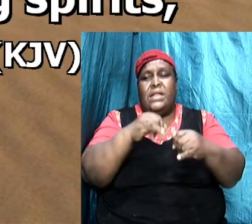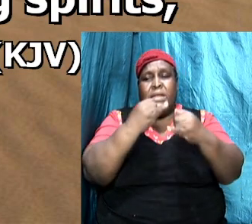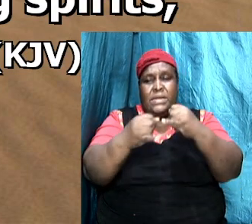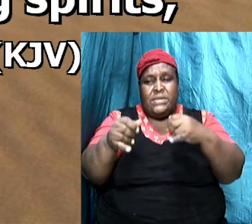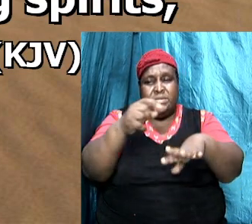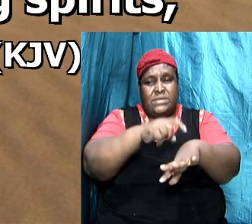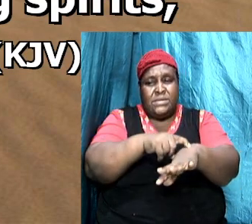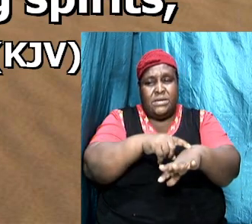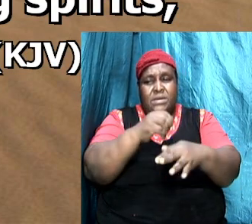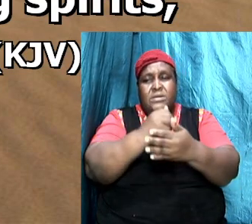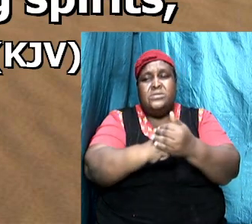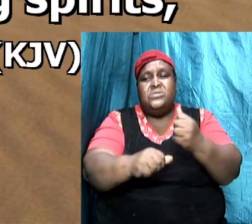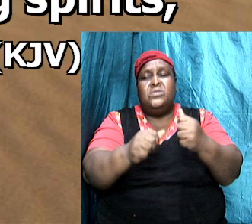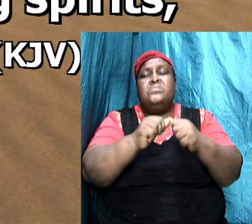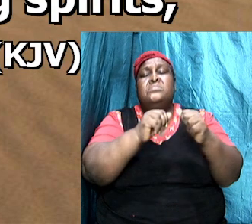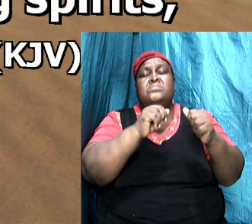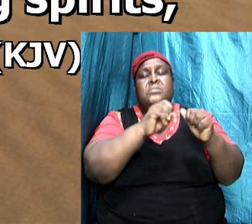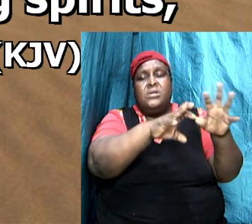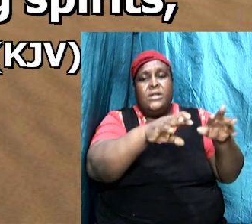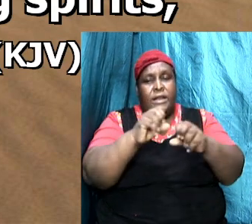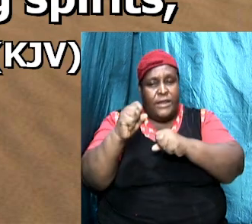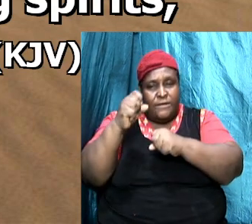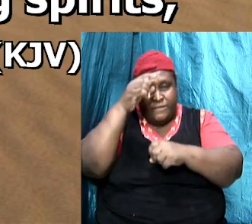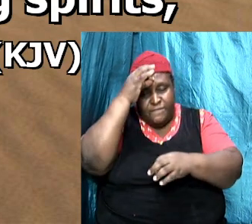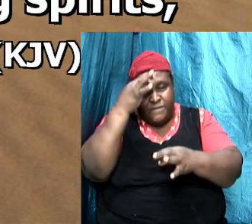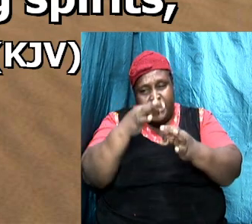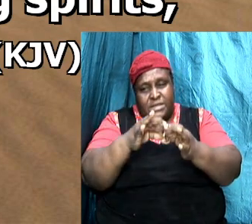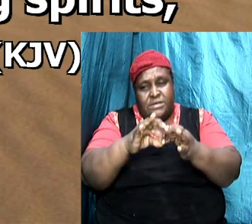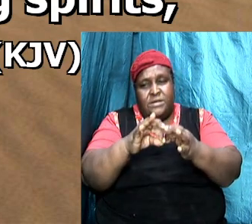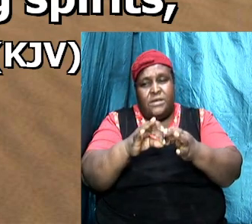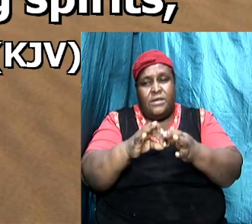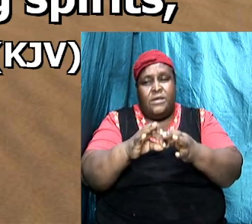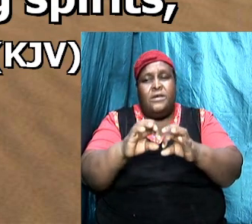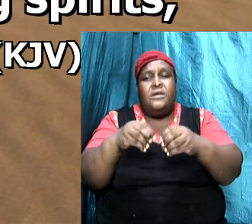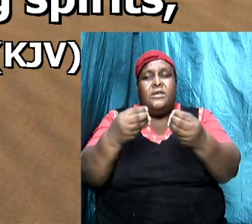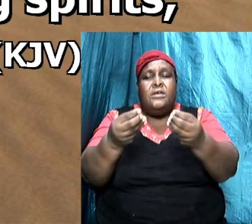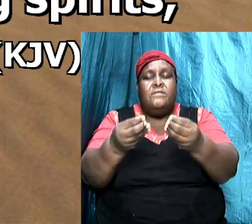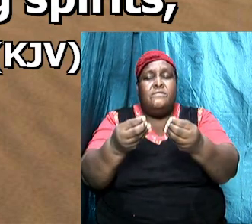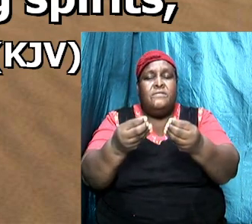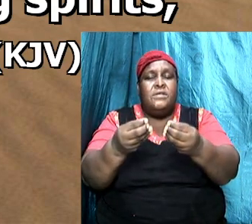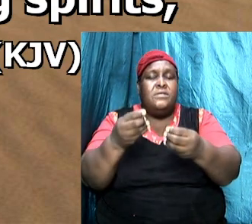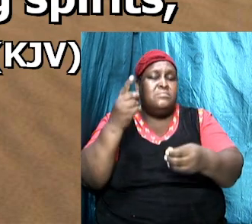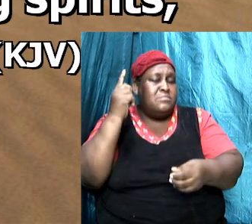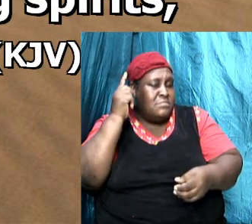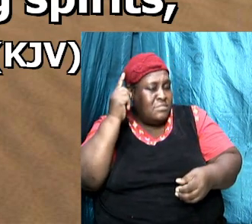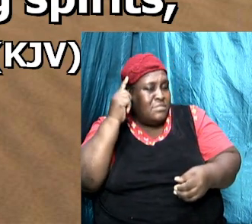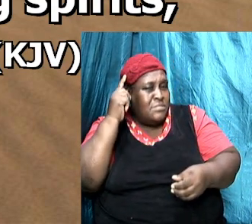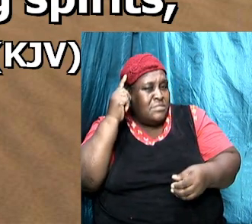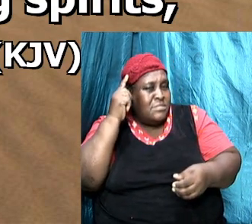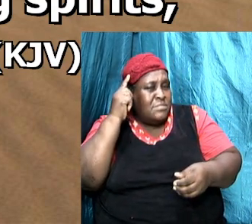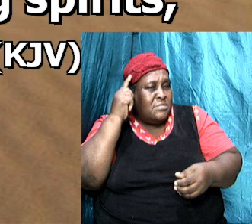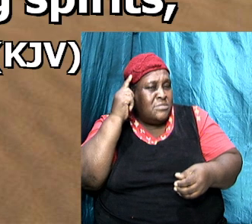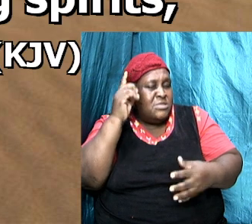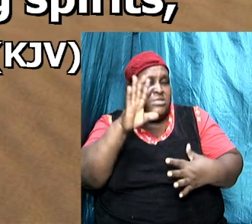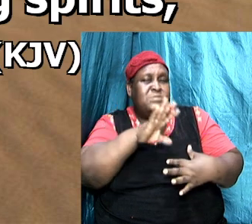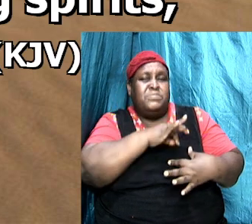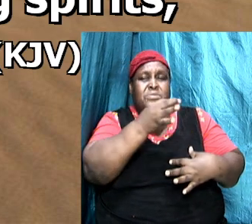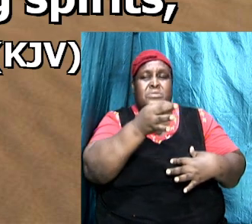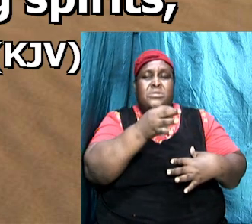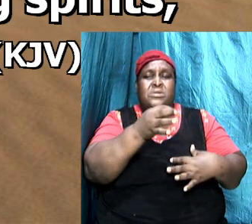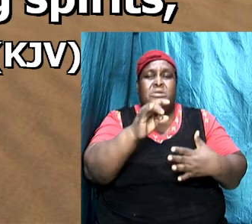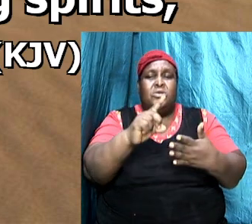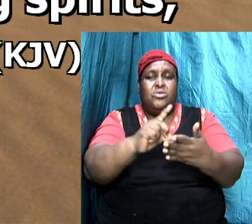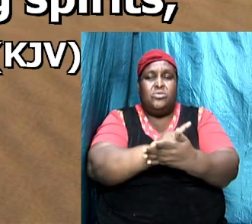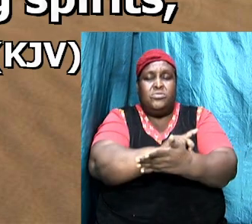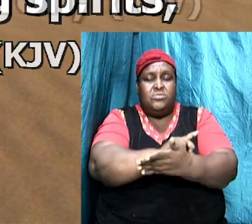times some shall depart from the faith, giving heed to seducing spirits and